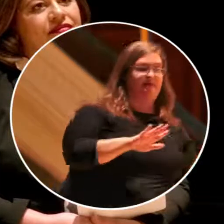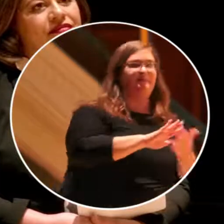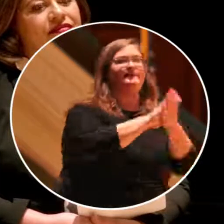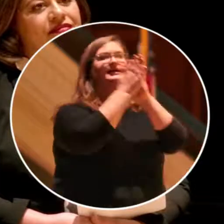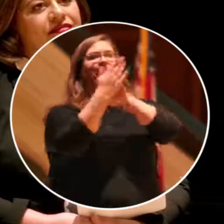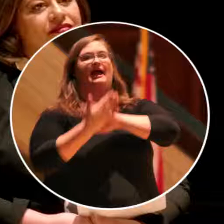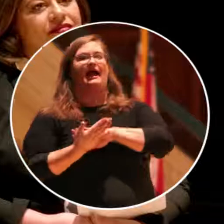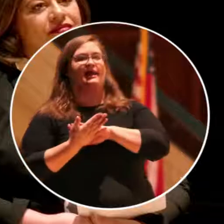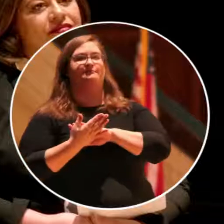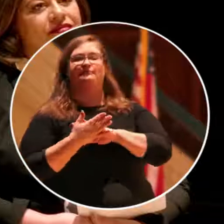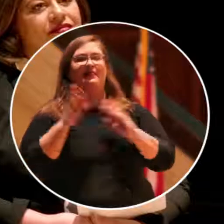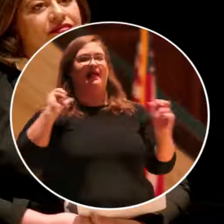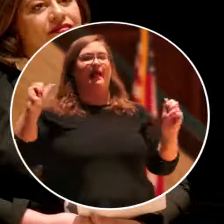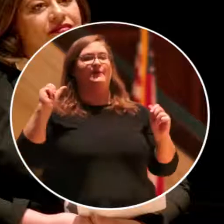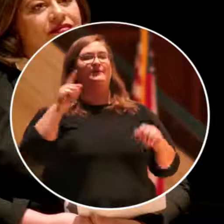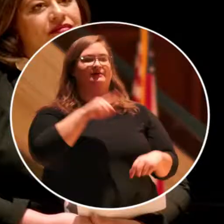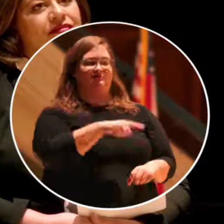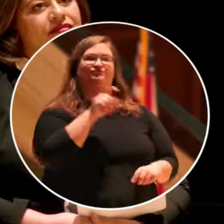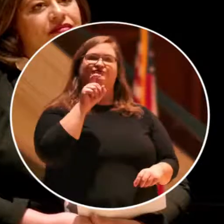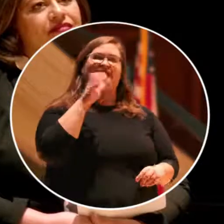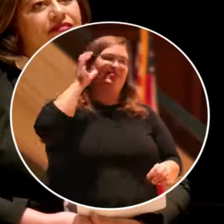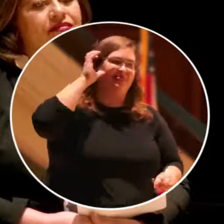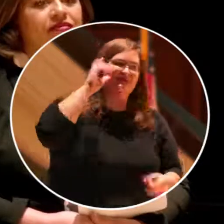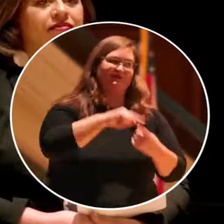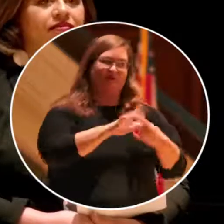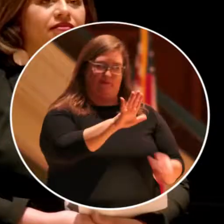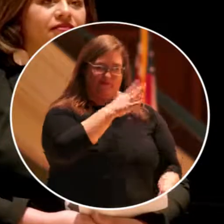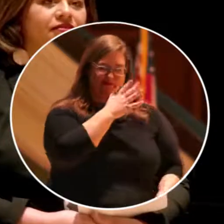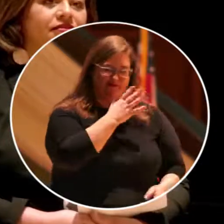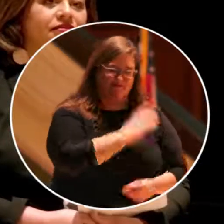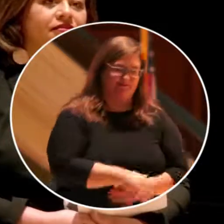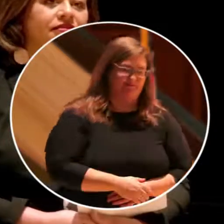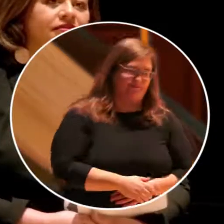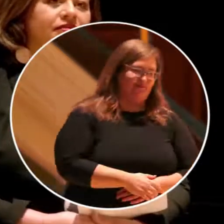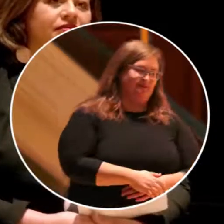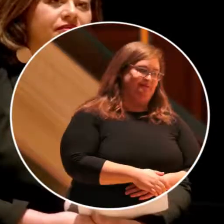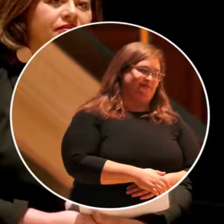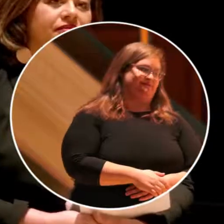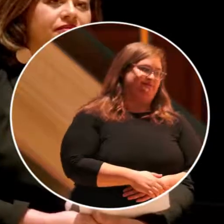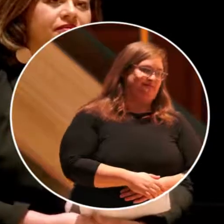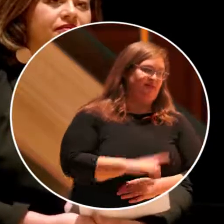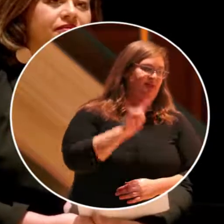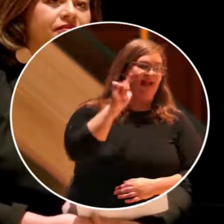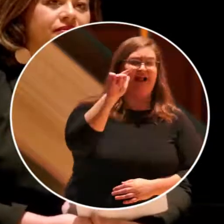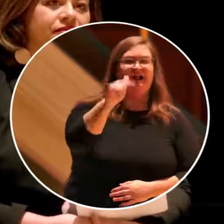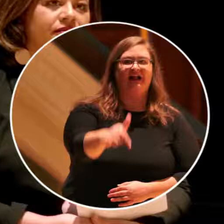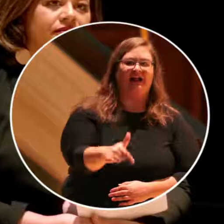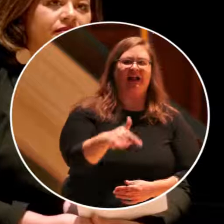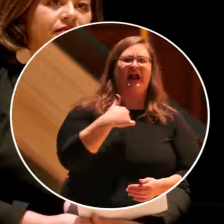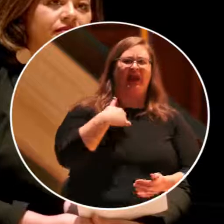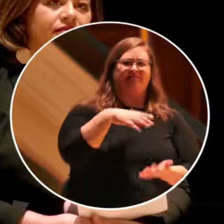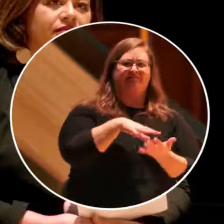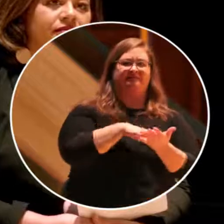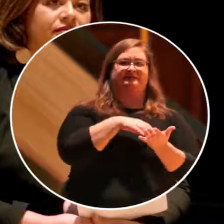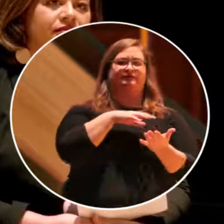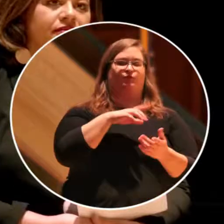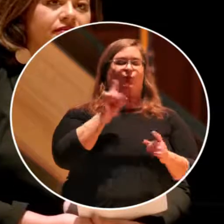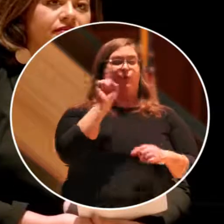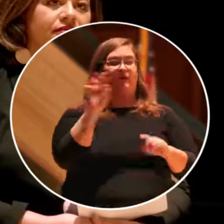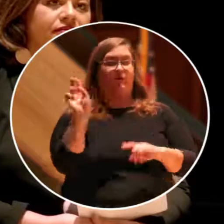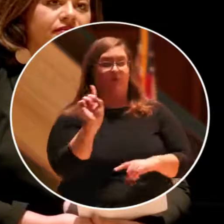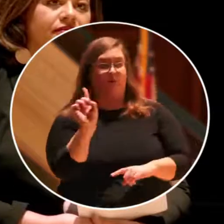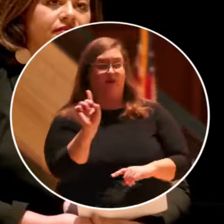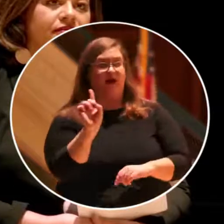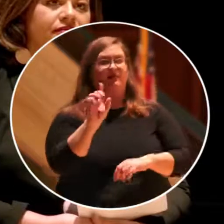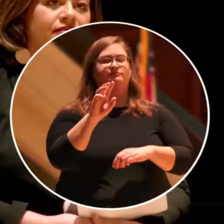When I was 16, I spent a year abroad as an exchange student. I learned the most from my mother that year because she would type me